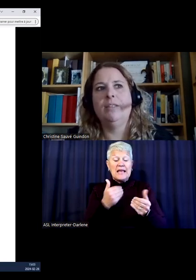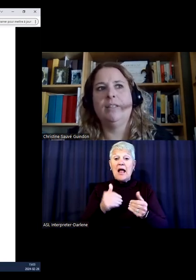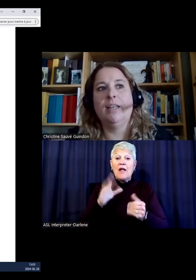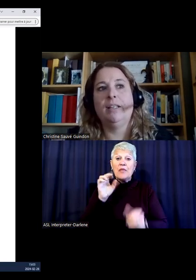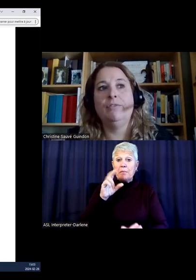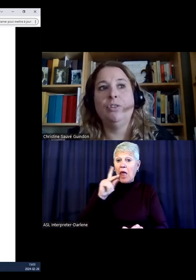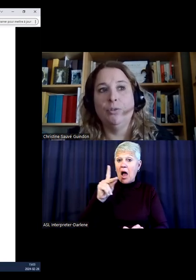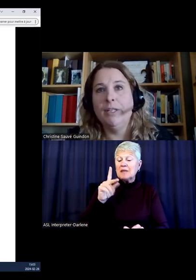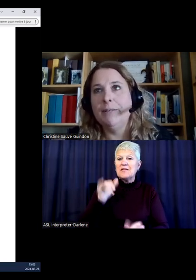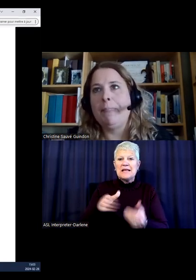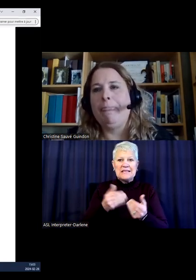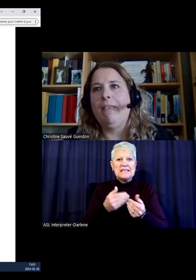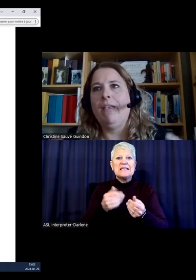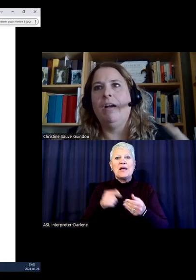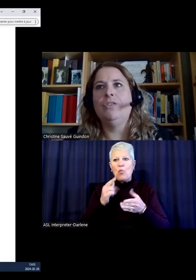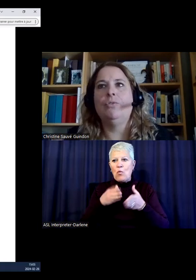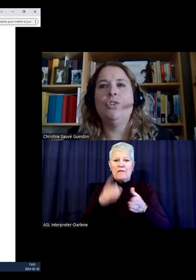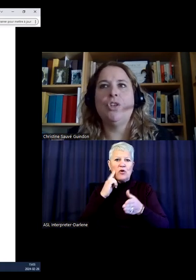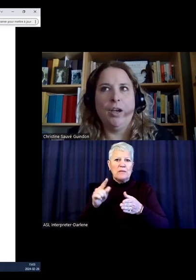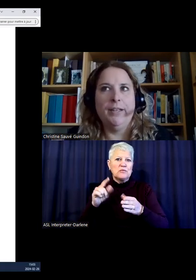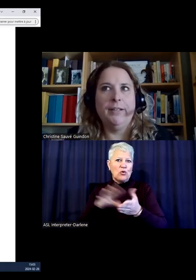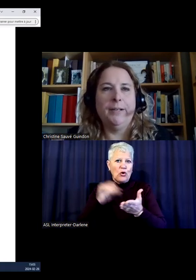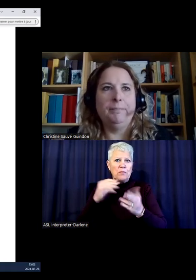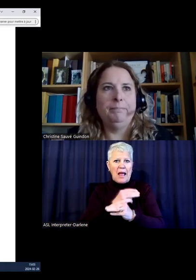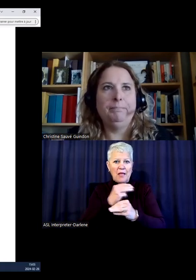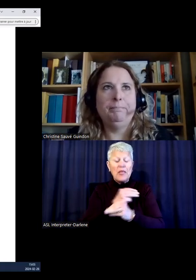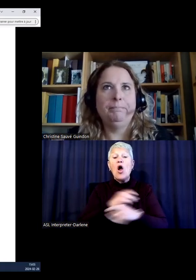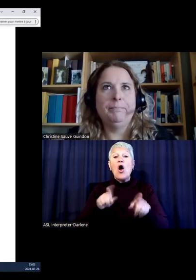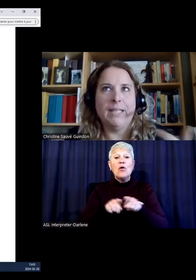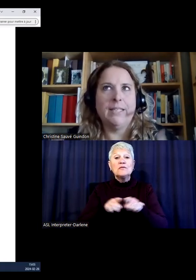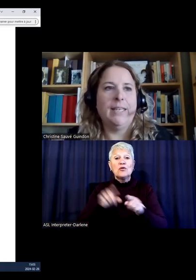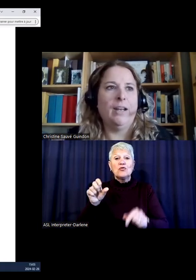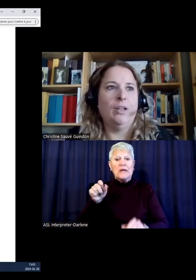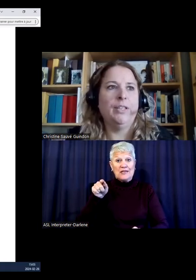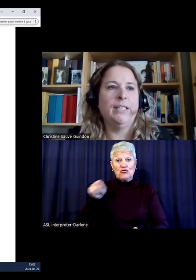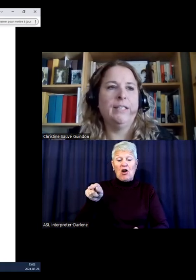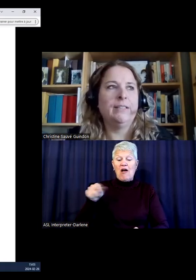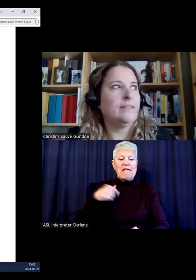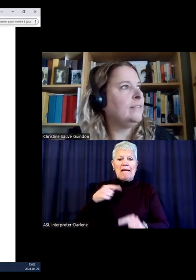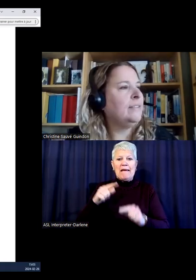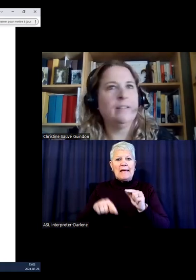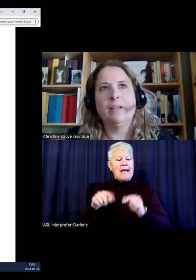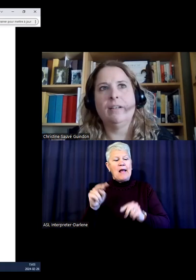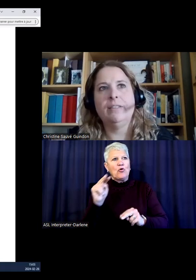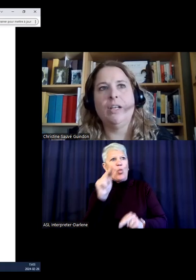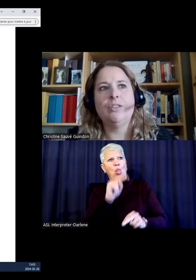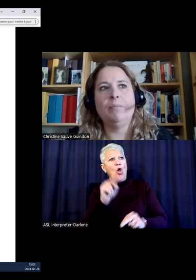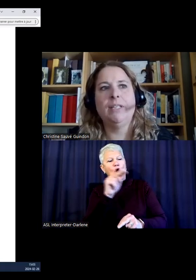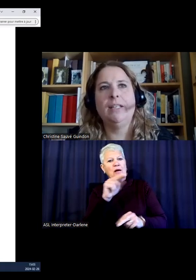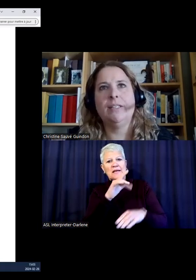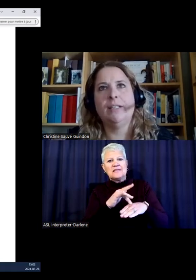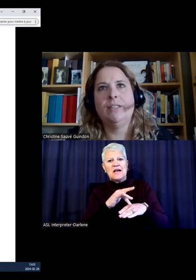way easily that he loves to do it. Also Sean, like I said, cannot look and